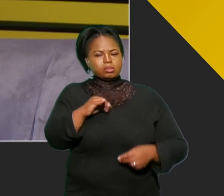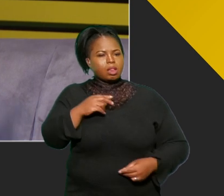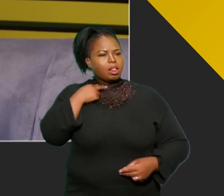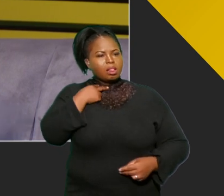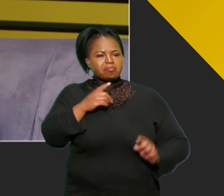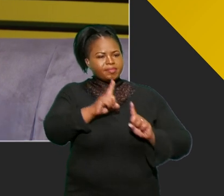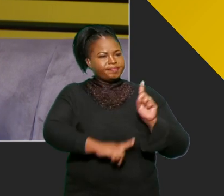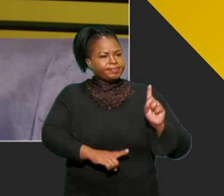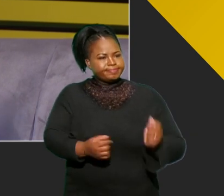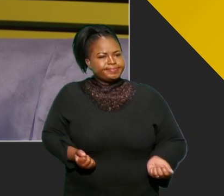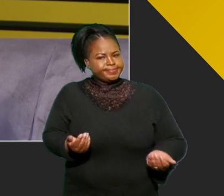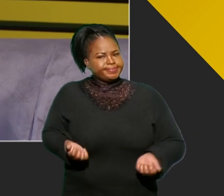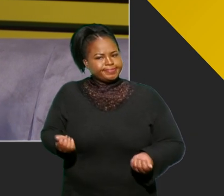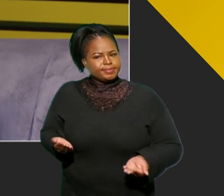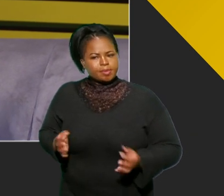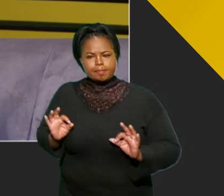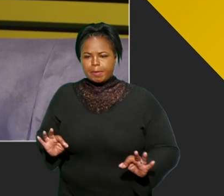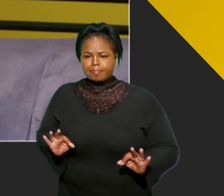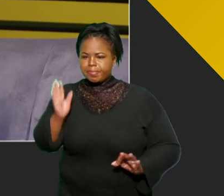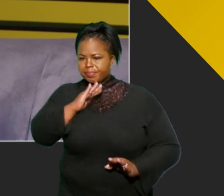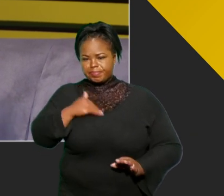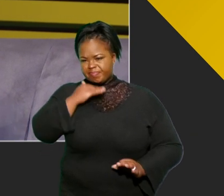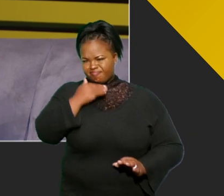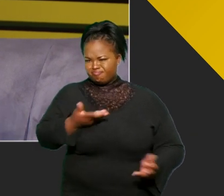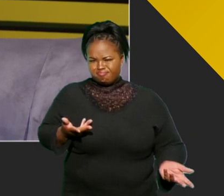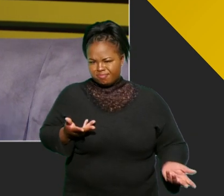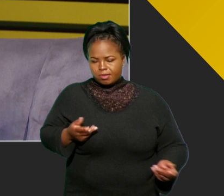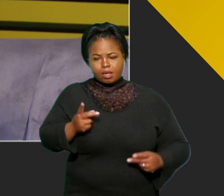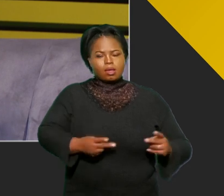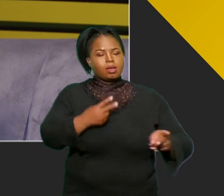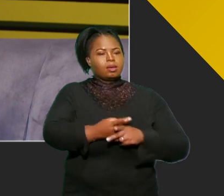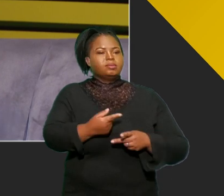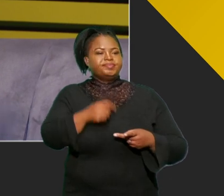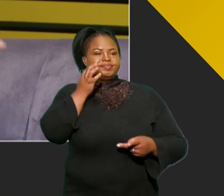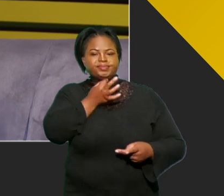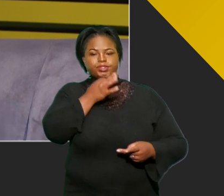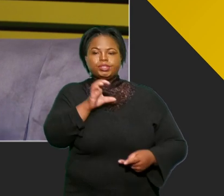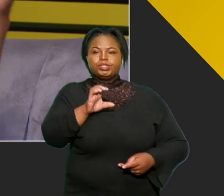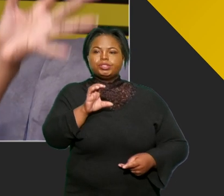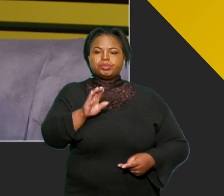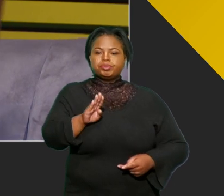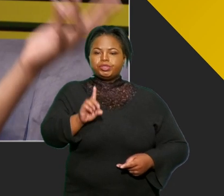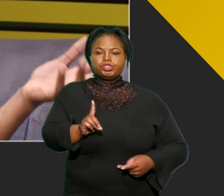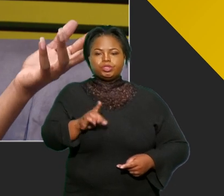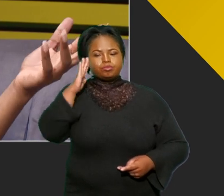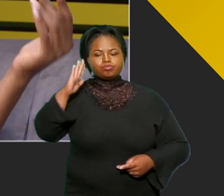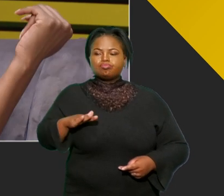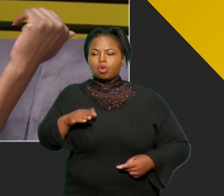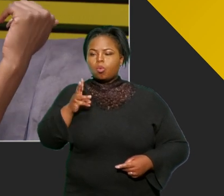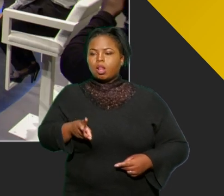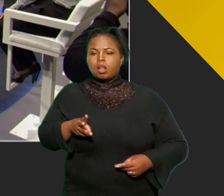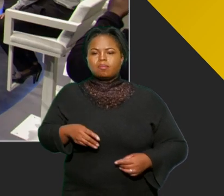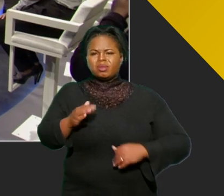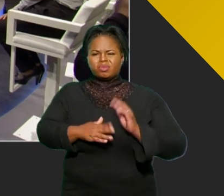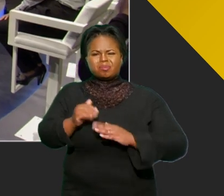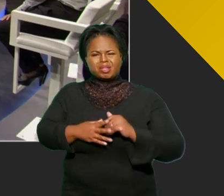to cater enough accommodation for its students, right? Now, then they said, let's change CBD into student accommodation. But those